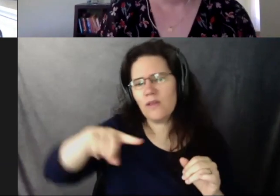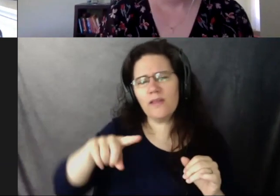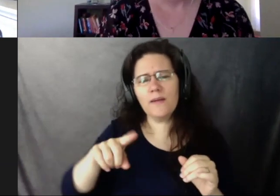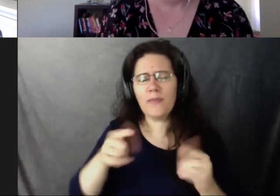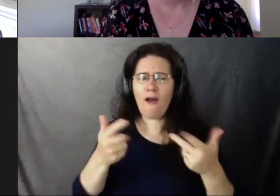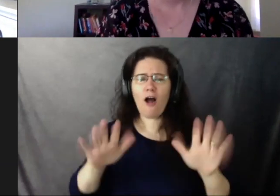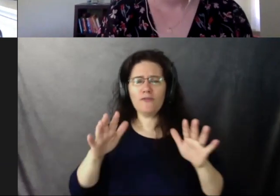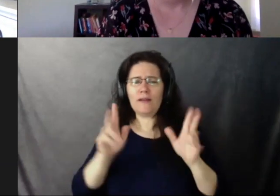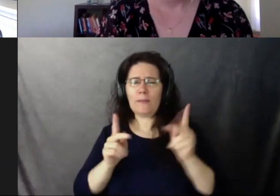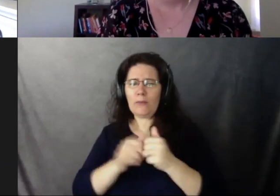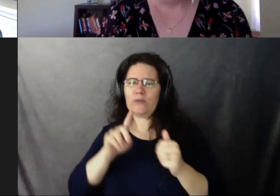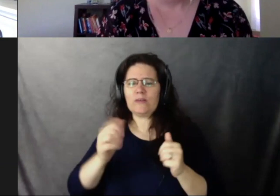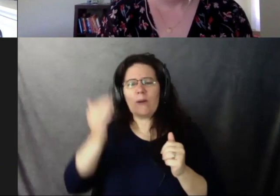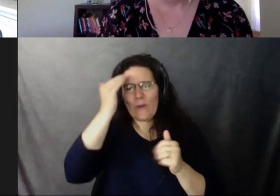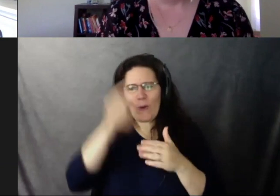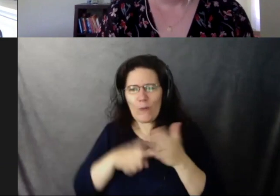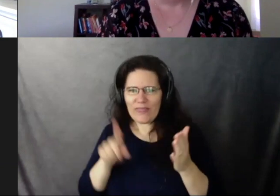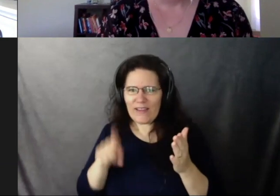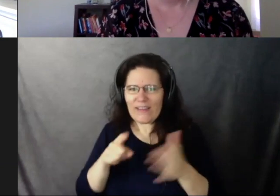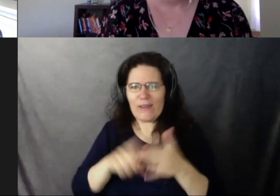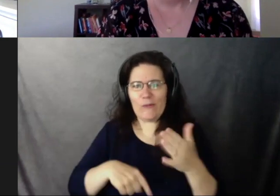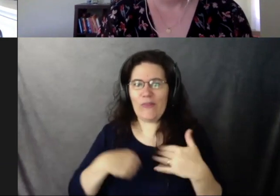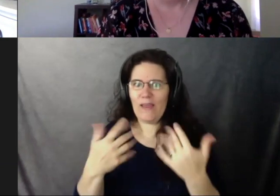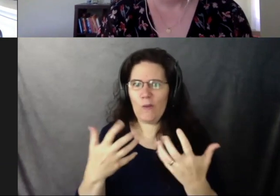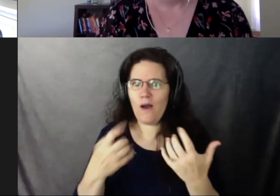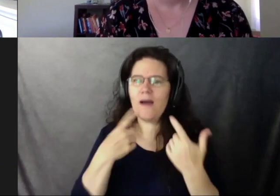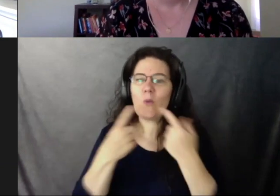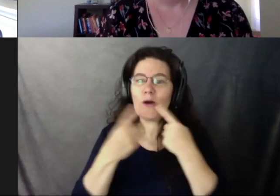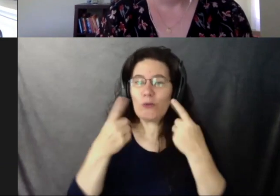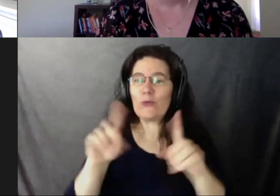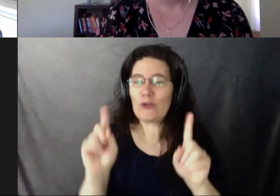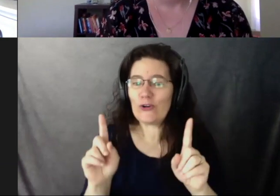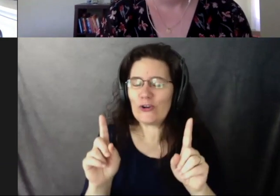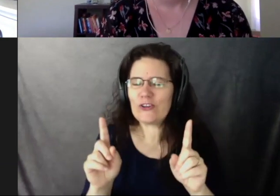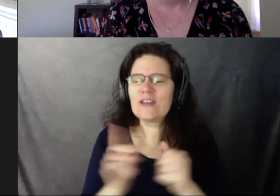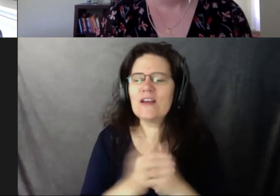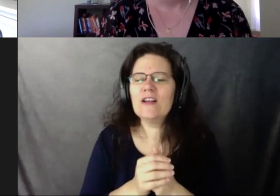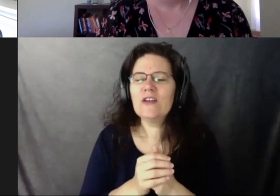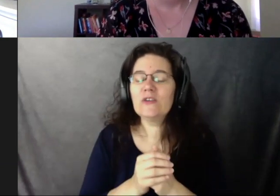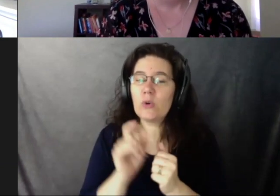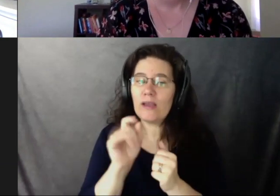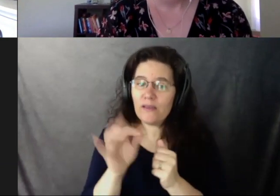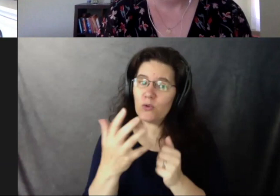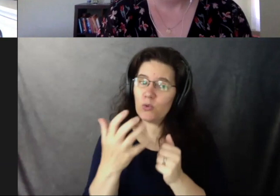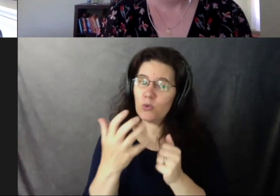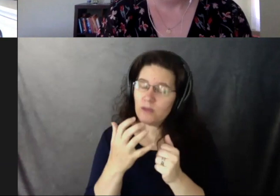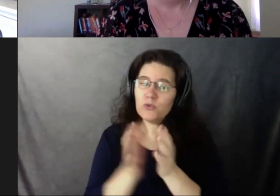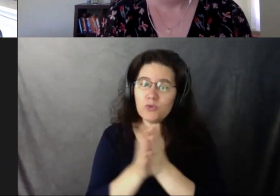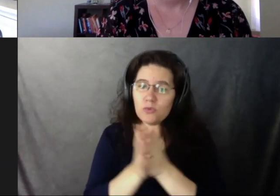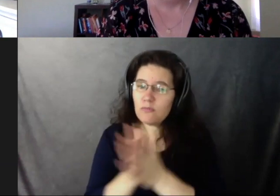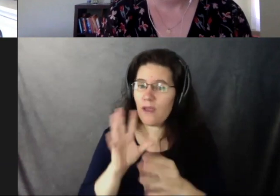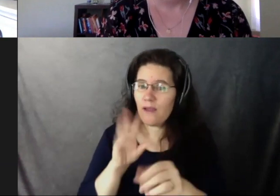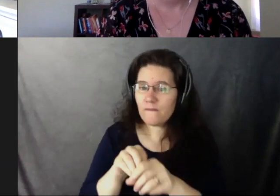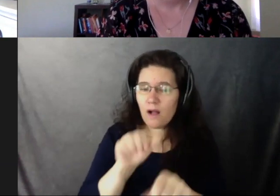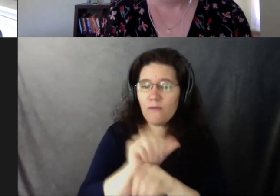want. So this is what you have to do. And I would say that if you want to work with disability, the first thing you have to do,